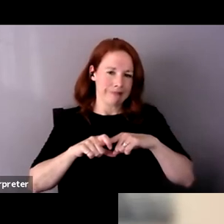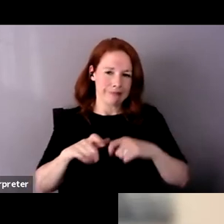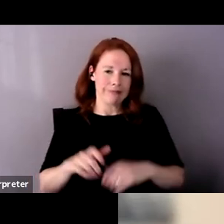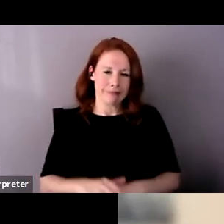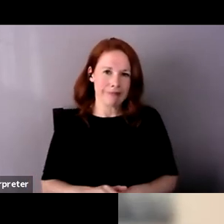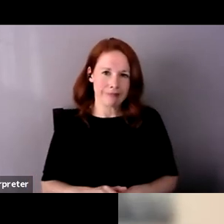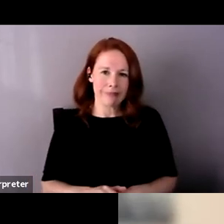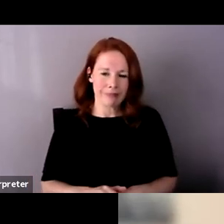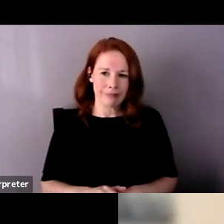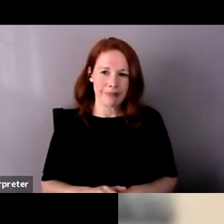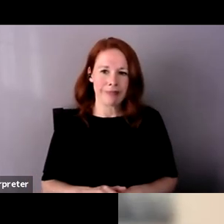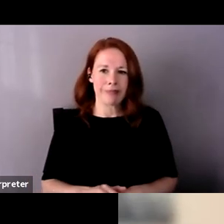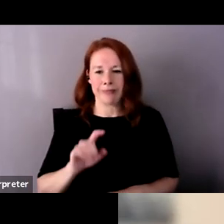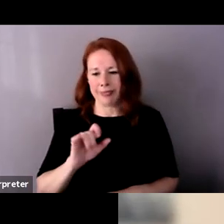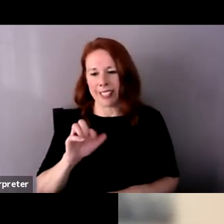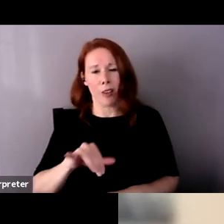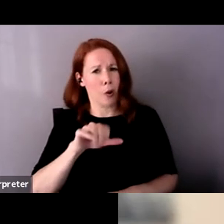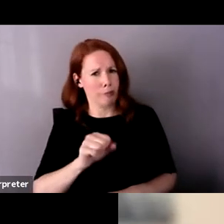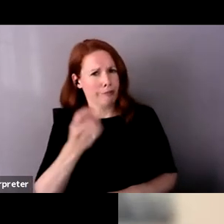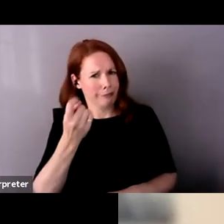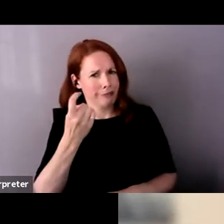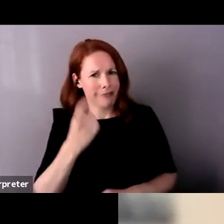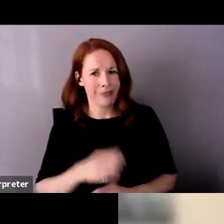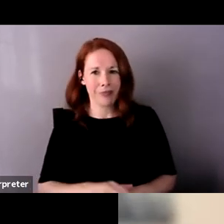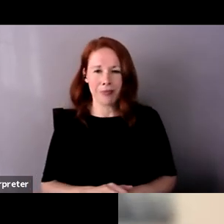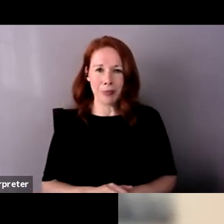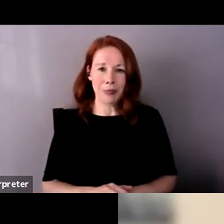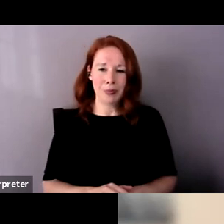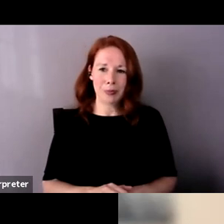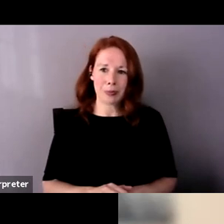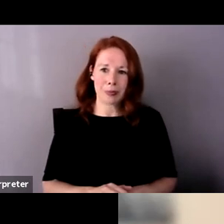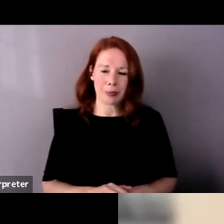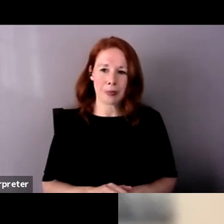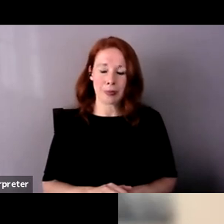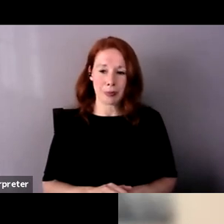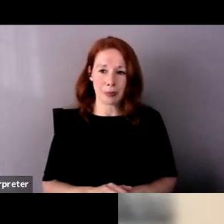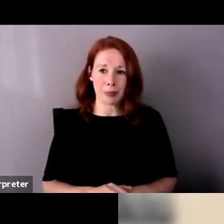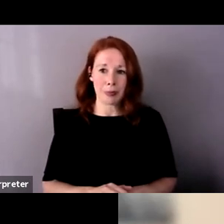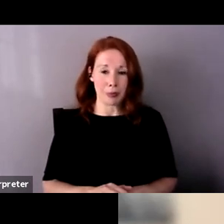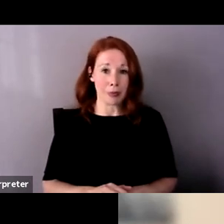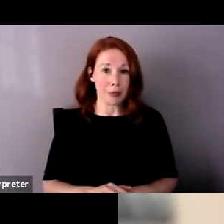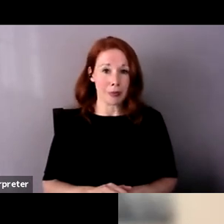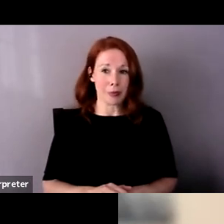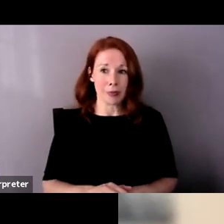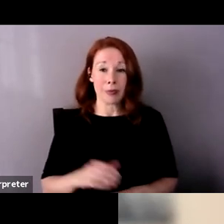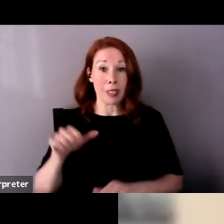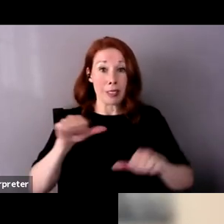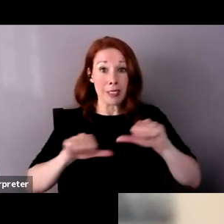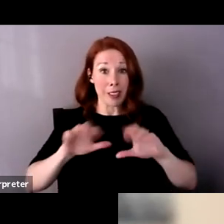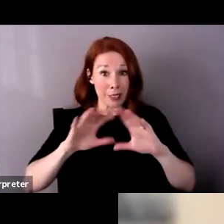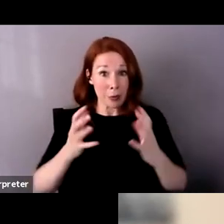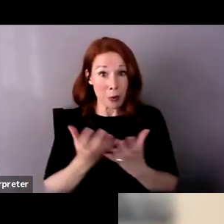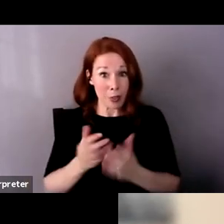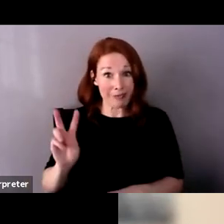a pause. Yeah, no, that's fair. Yeah. I'd say a really good one that we've helped work on is Science World.